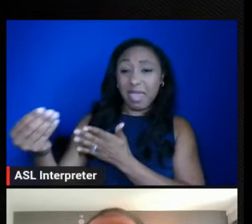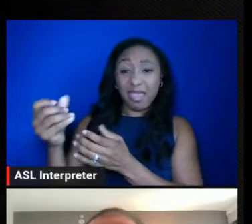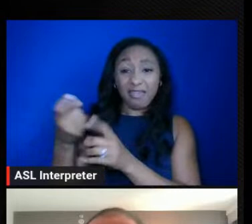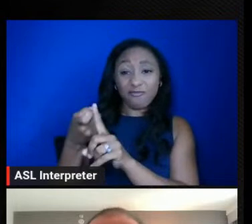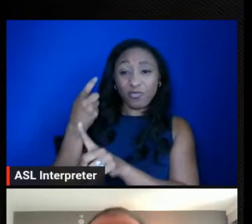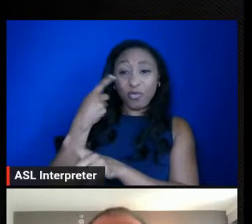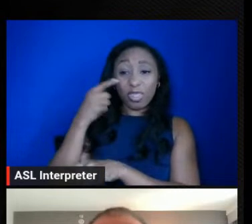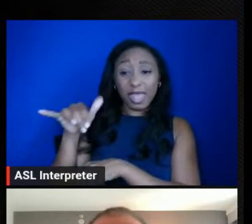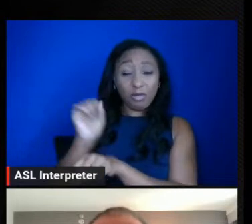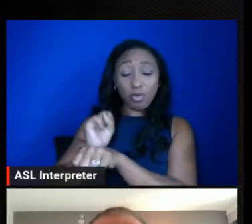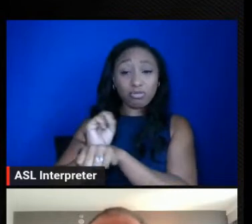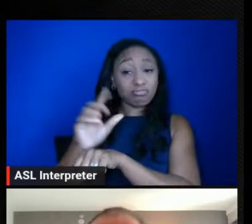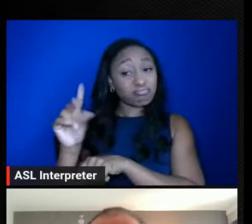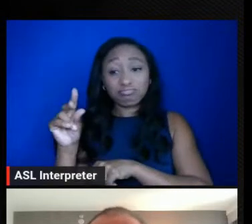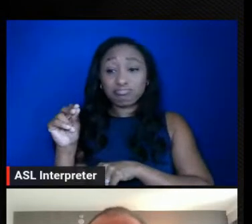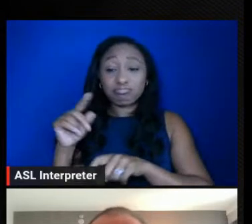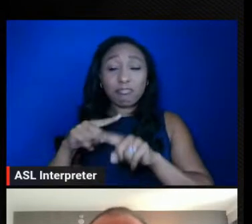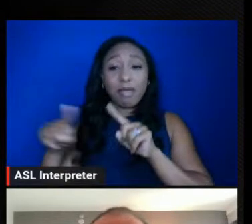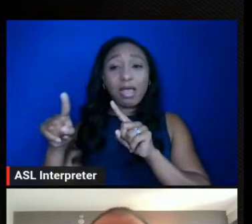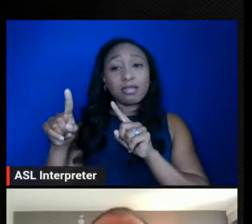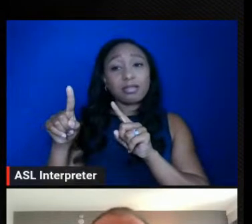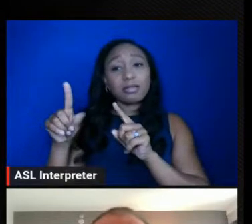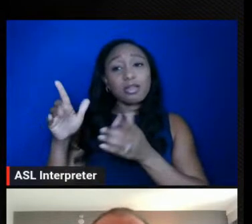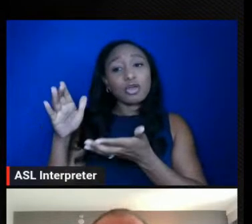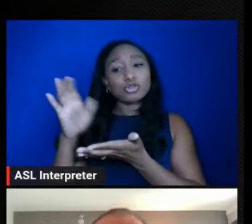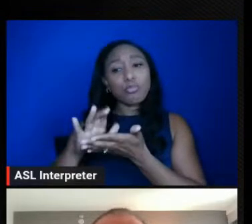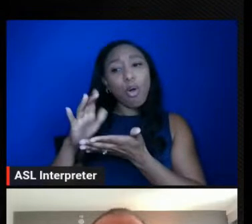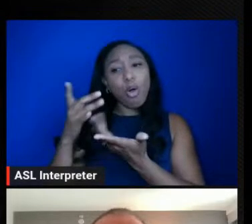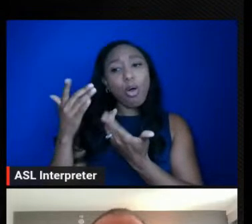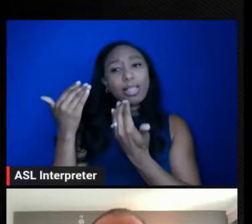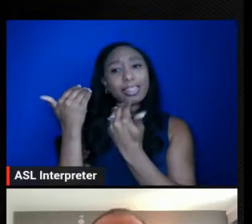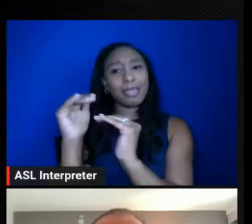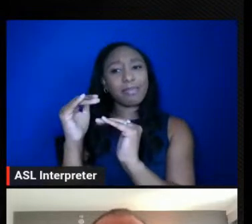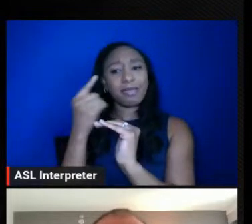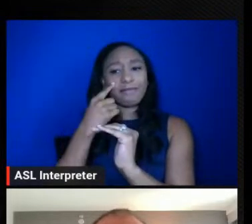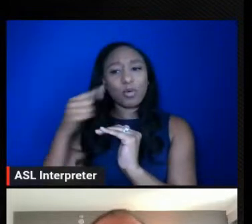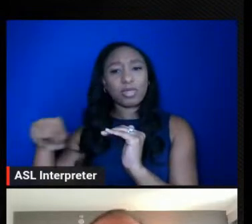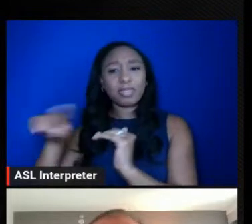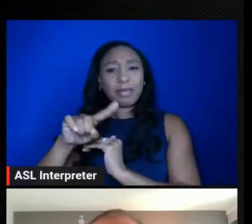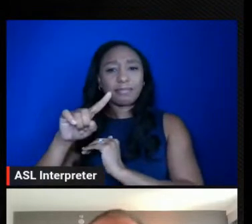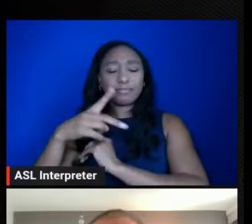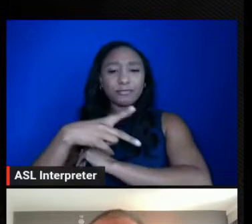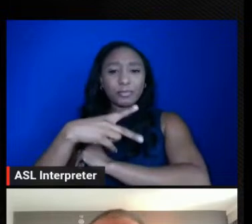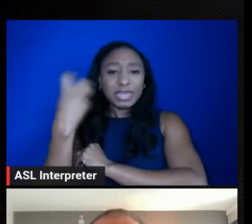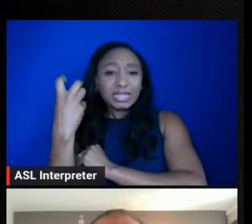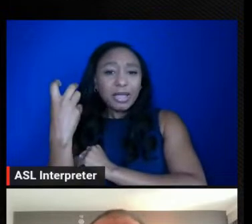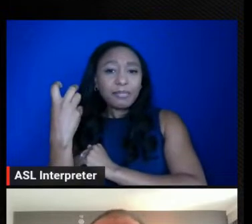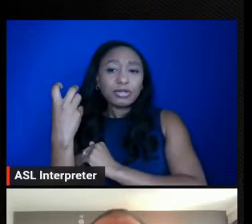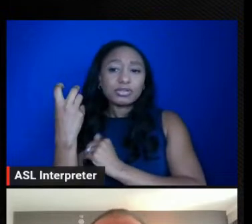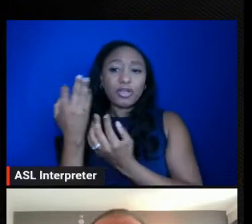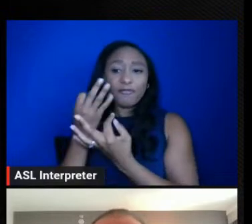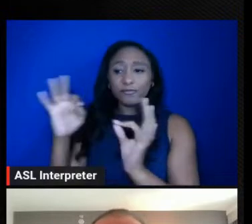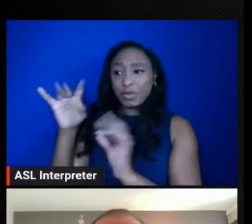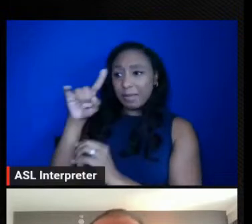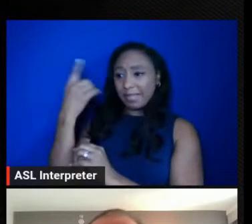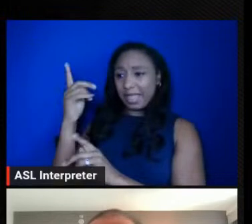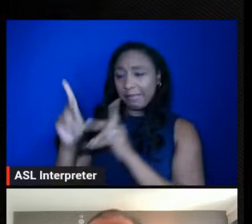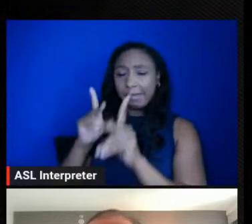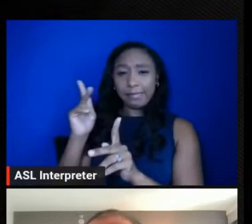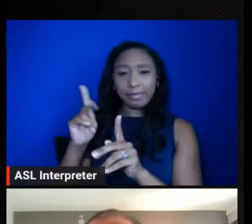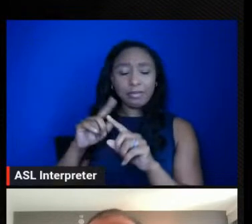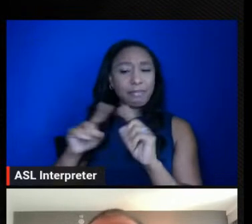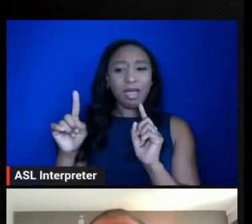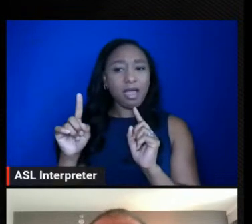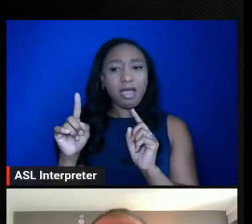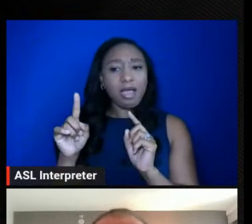Buying a small percentage of their forced laborers from kidnappers of free black people was not